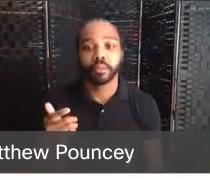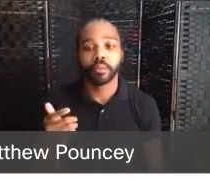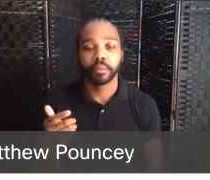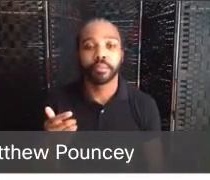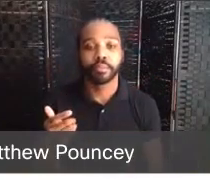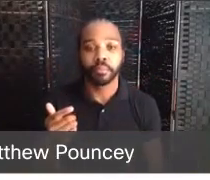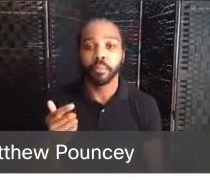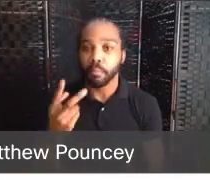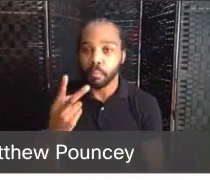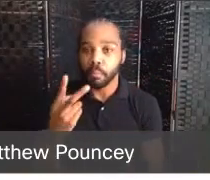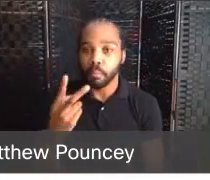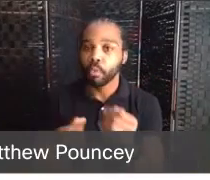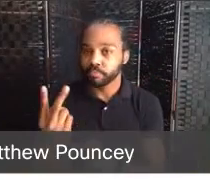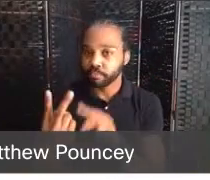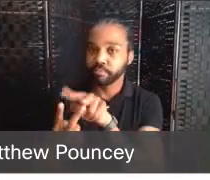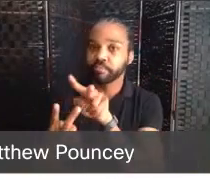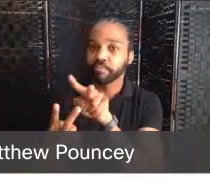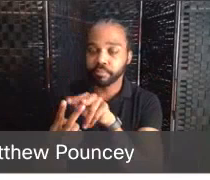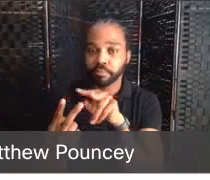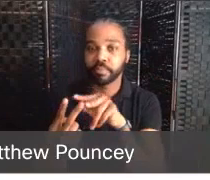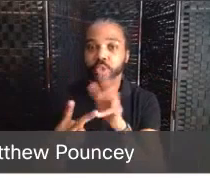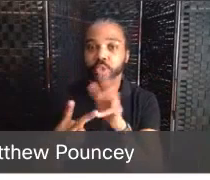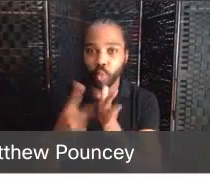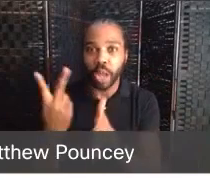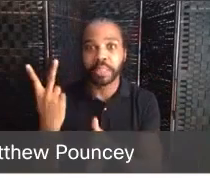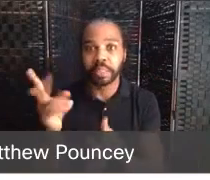both of whom tested positive twice.